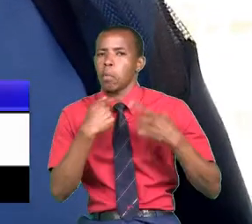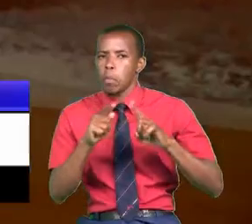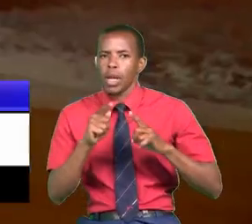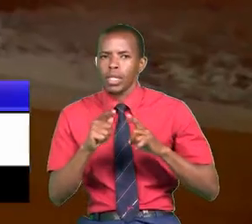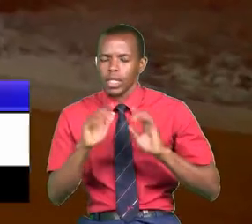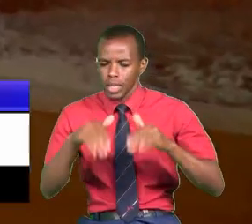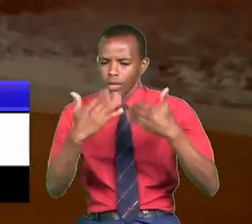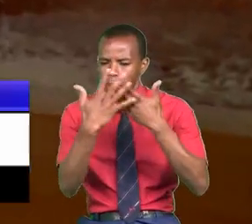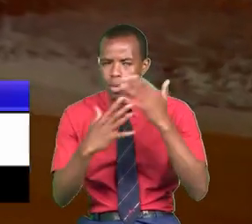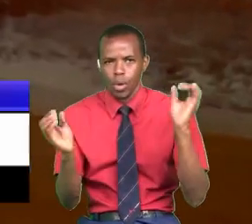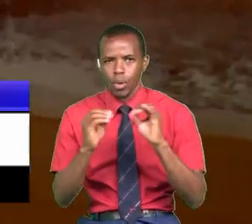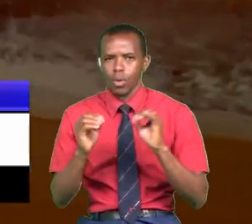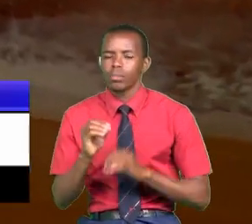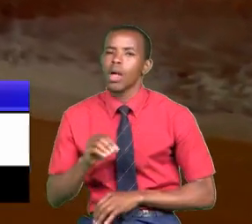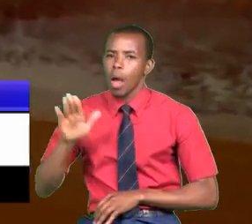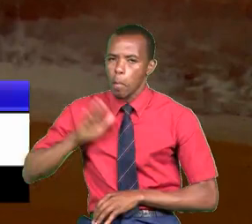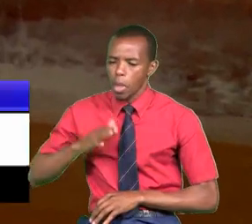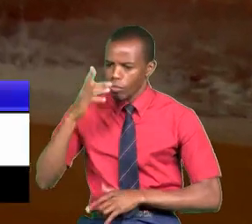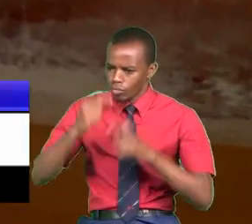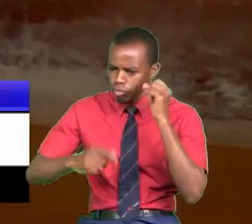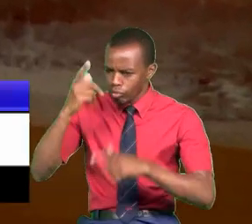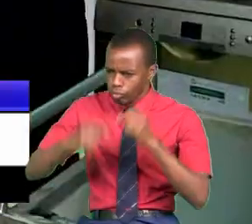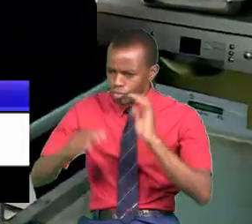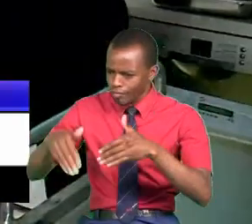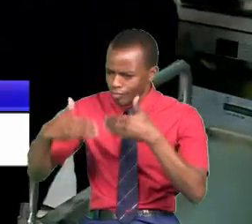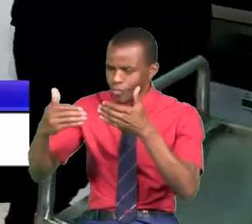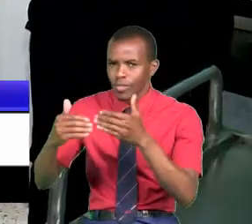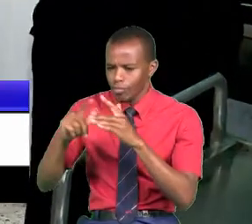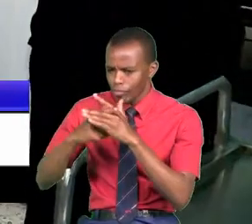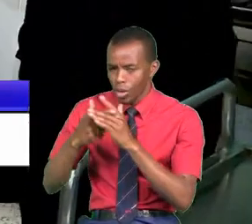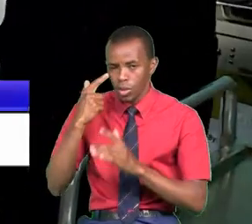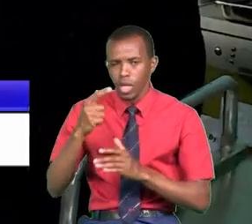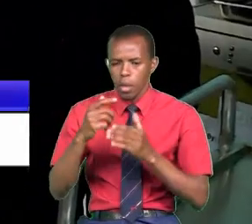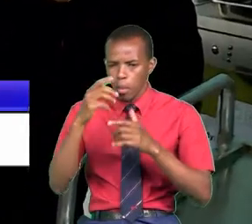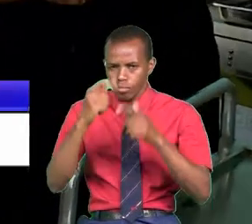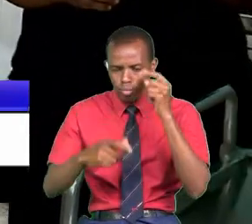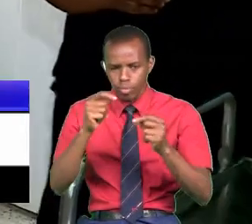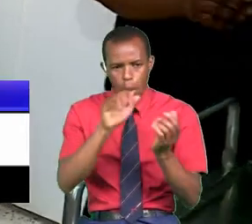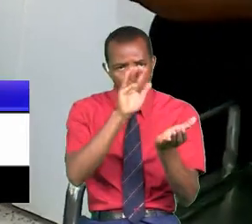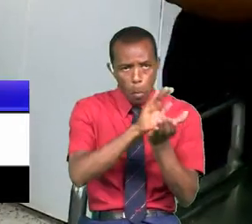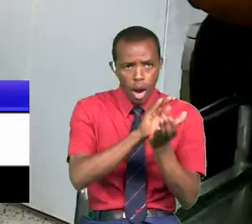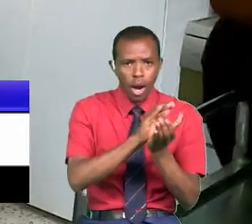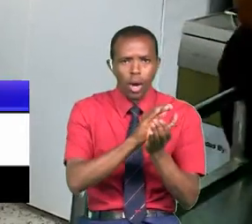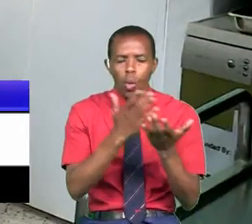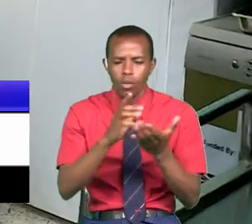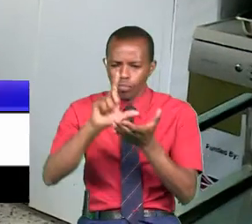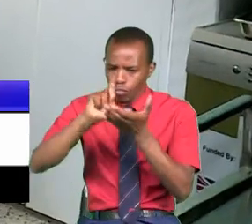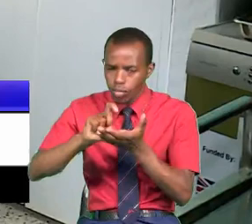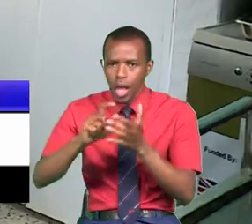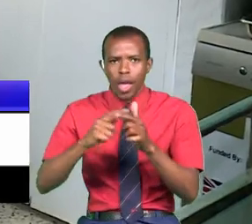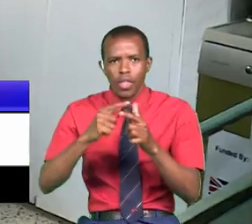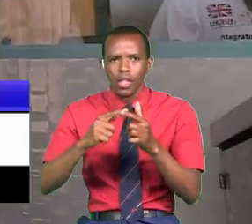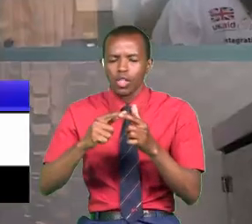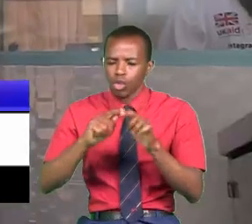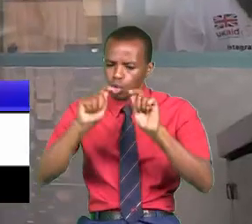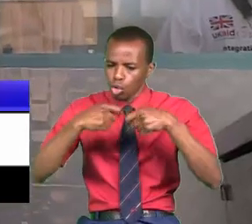donor. After the mother pumps the milk through this machine, we get to see the milk bank, where one has to sanitize and remove their